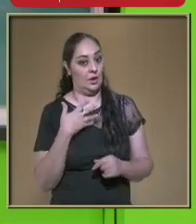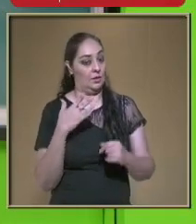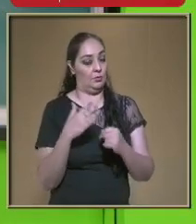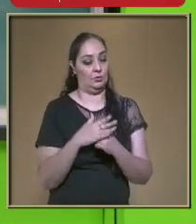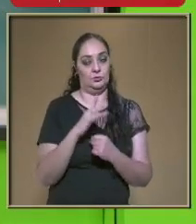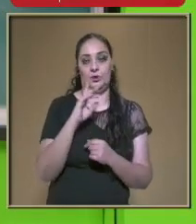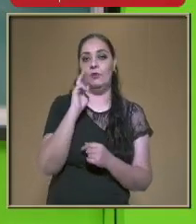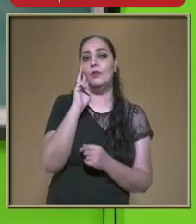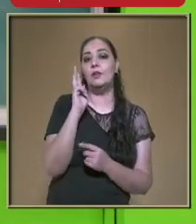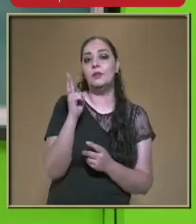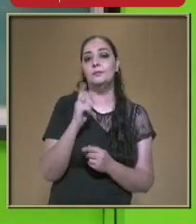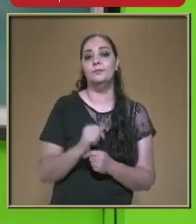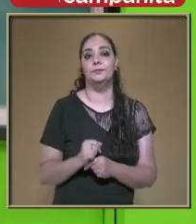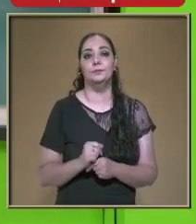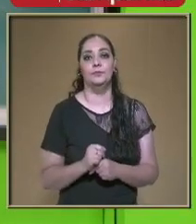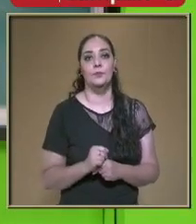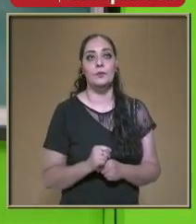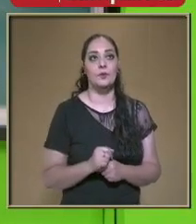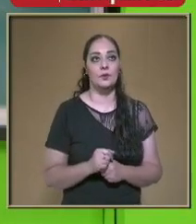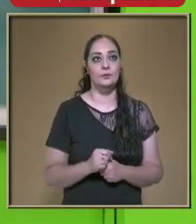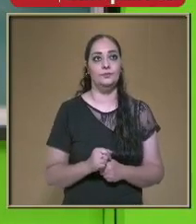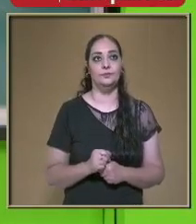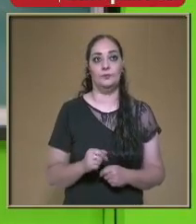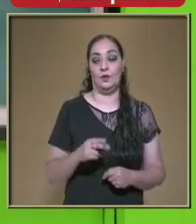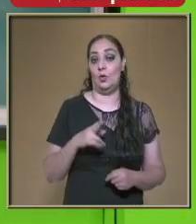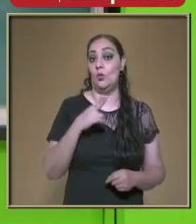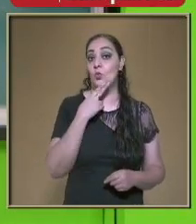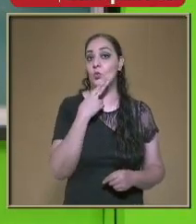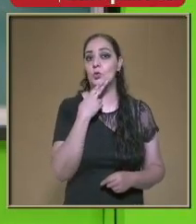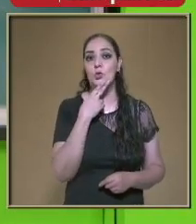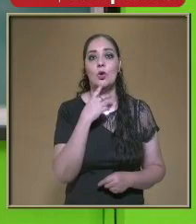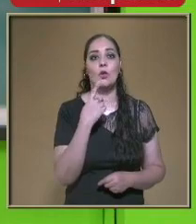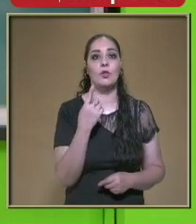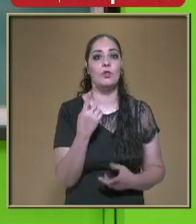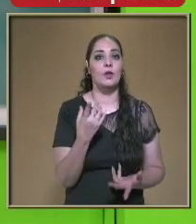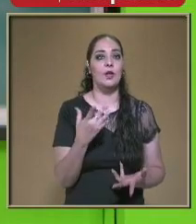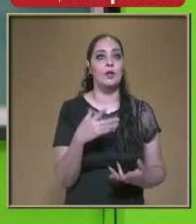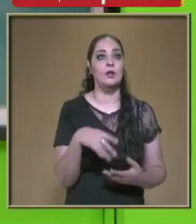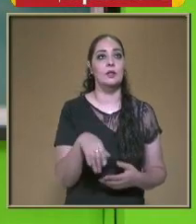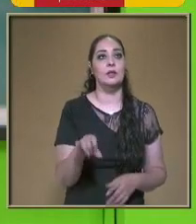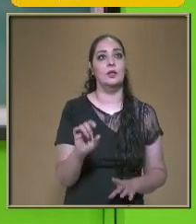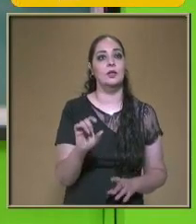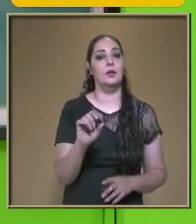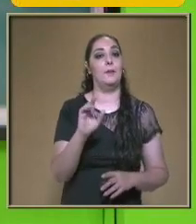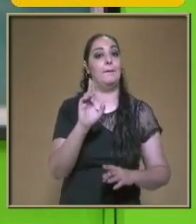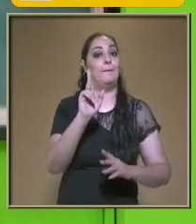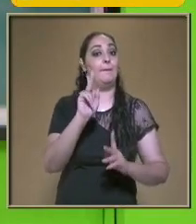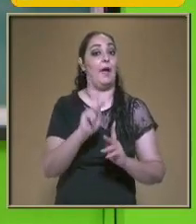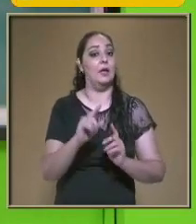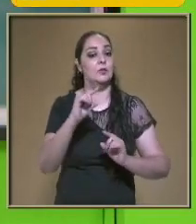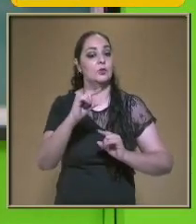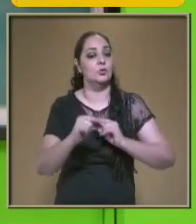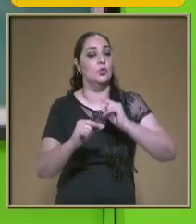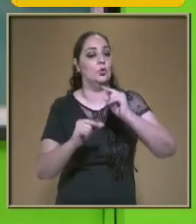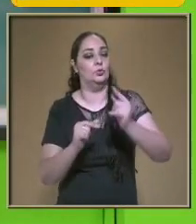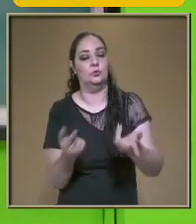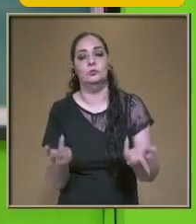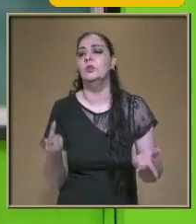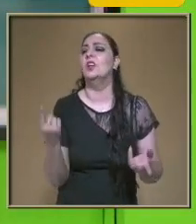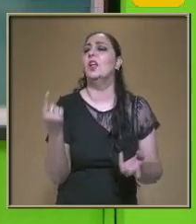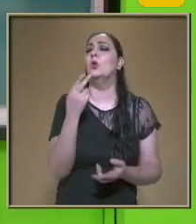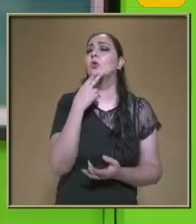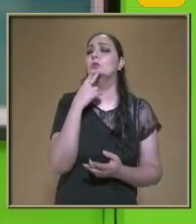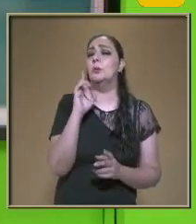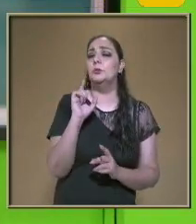pay attention. The use of steps. Okay, what happened in the use of steps?